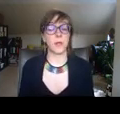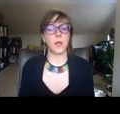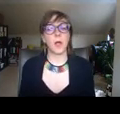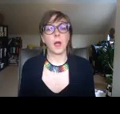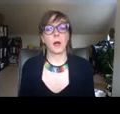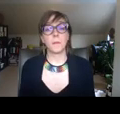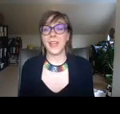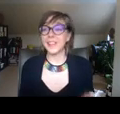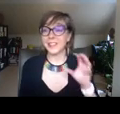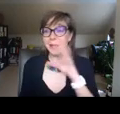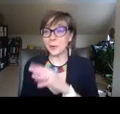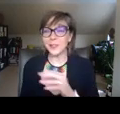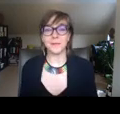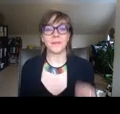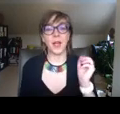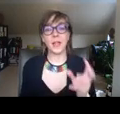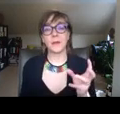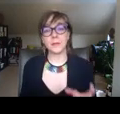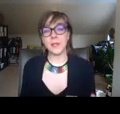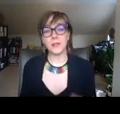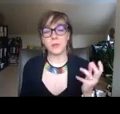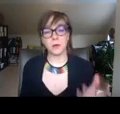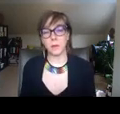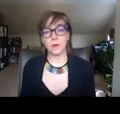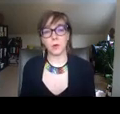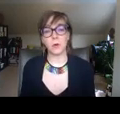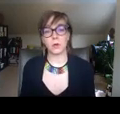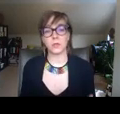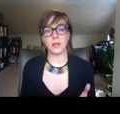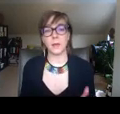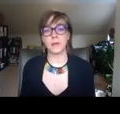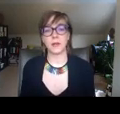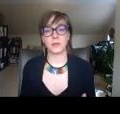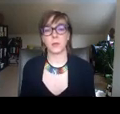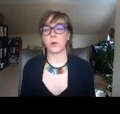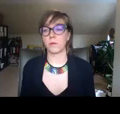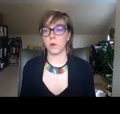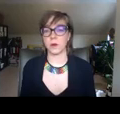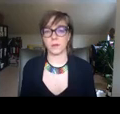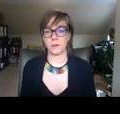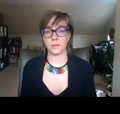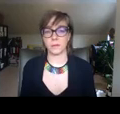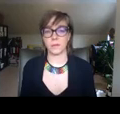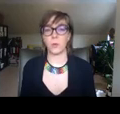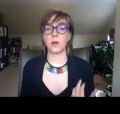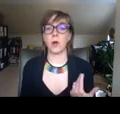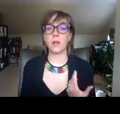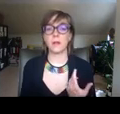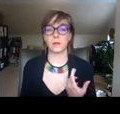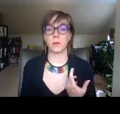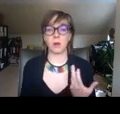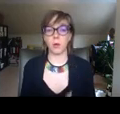here. This same person, I have come together with a couple of coworkers in empathetic support for one another. We